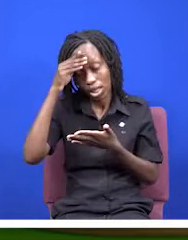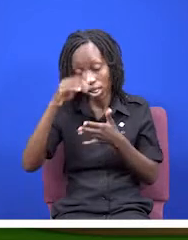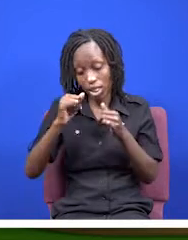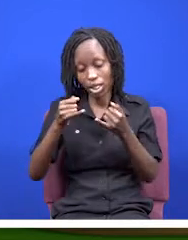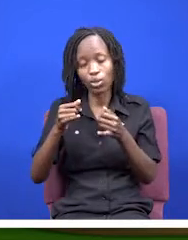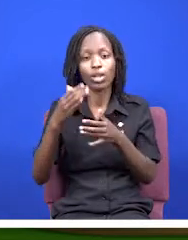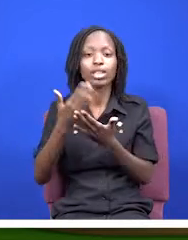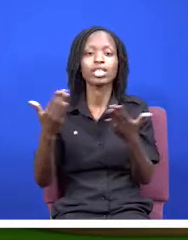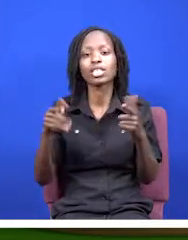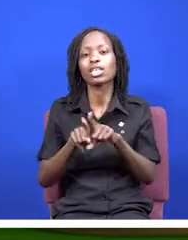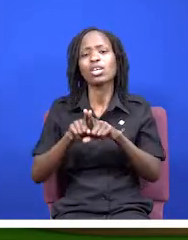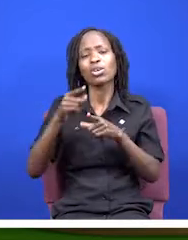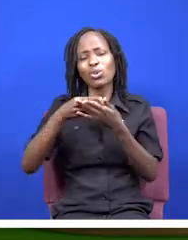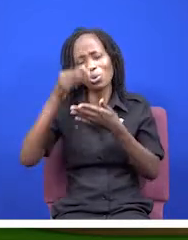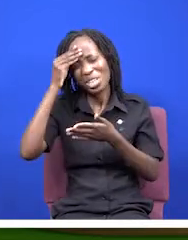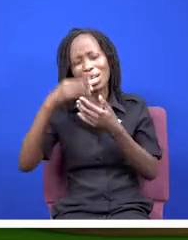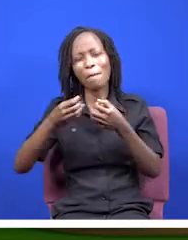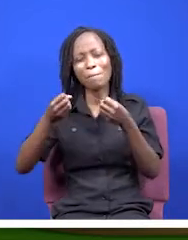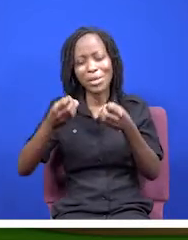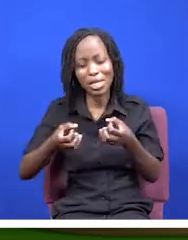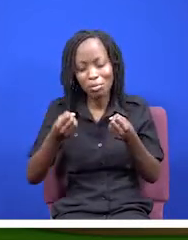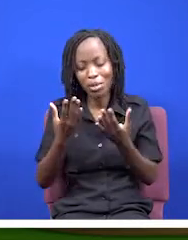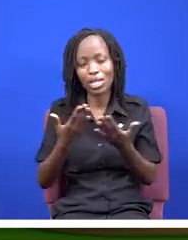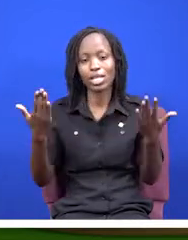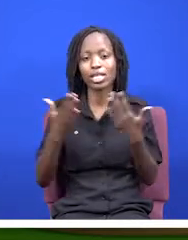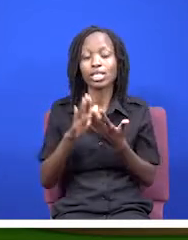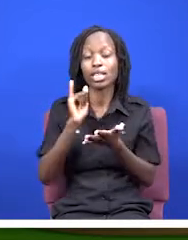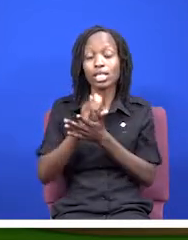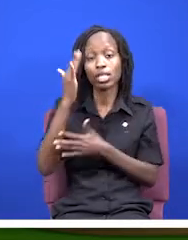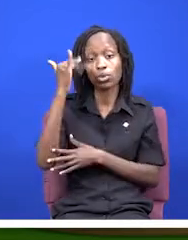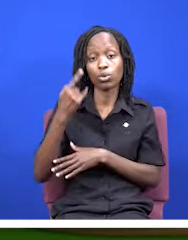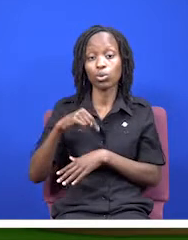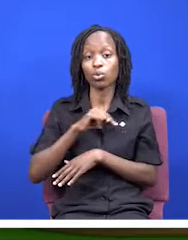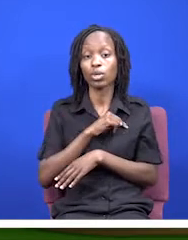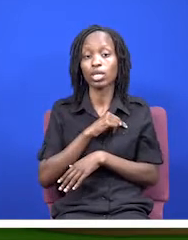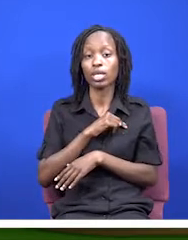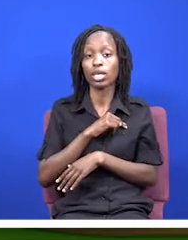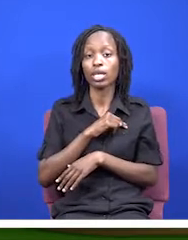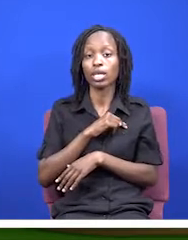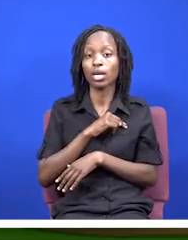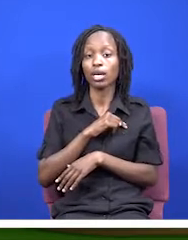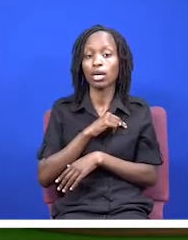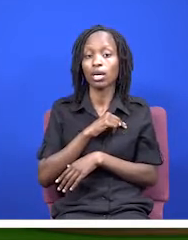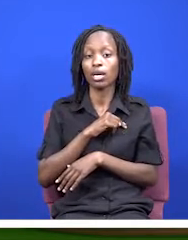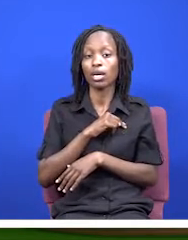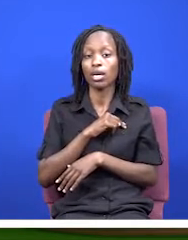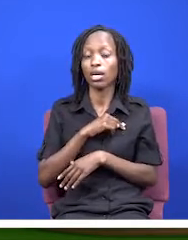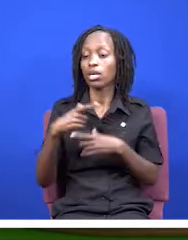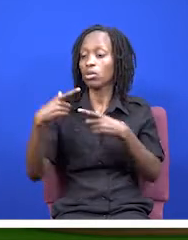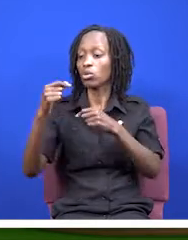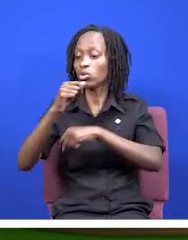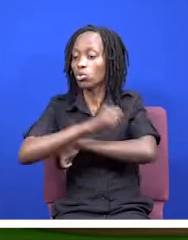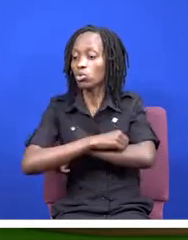learning new things and you learn many, many things. And that's why we are going